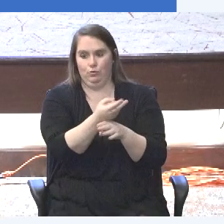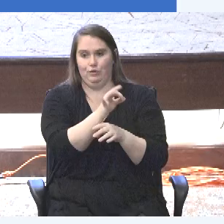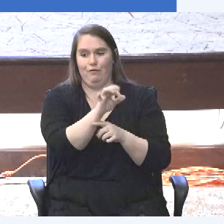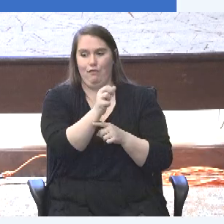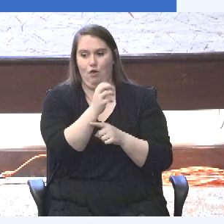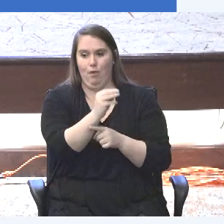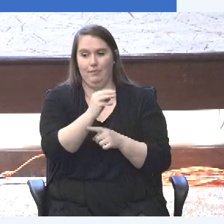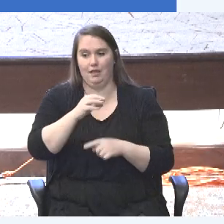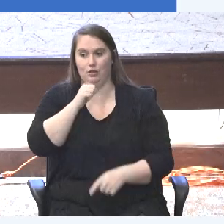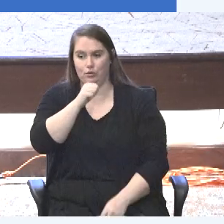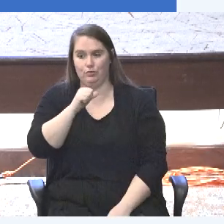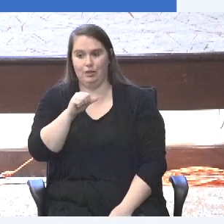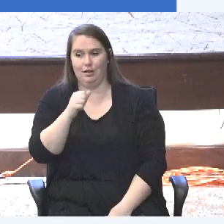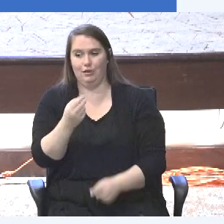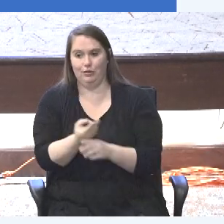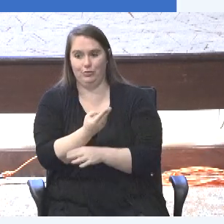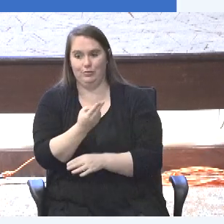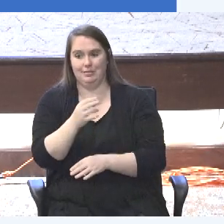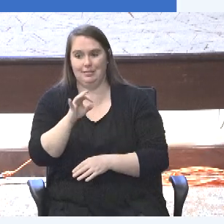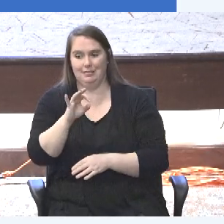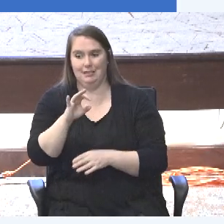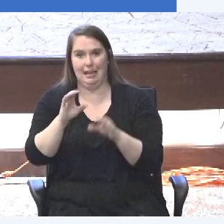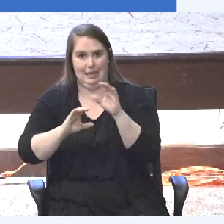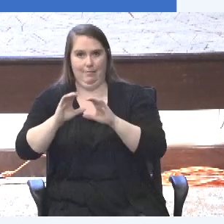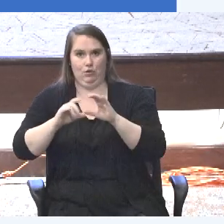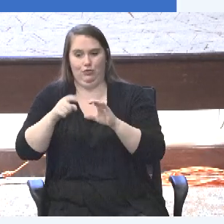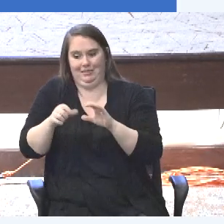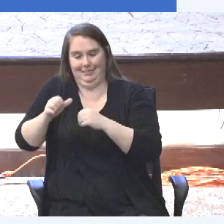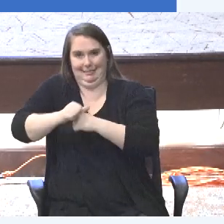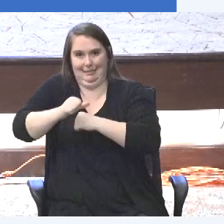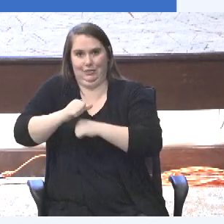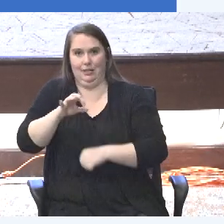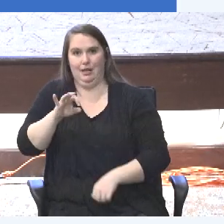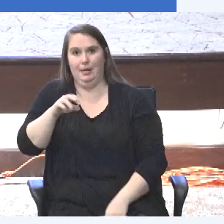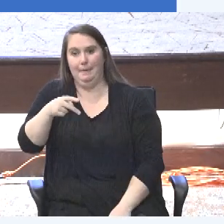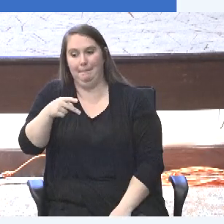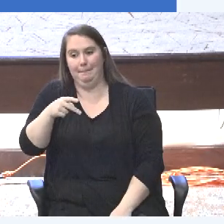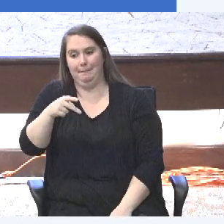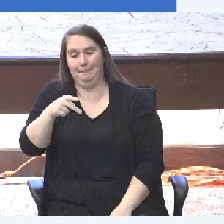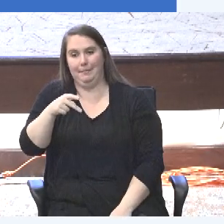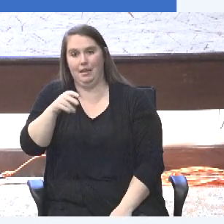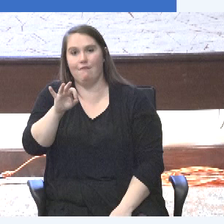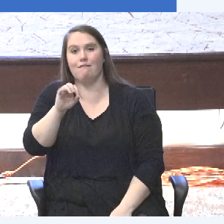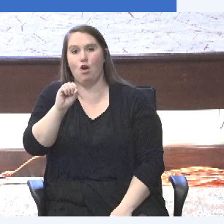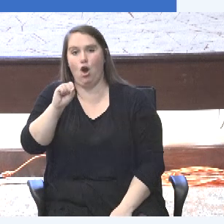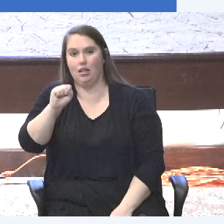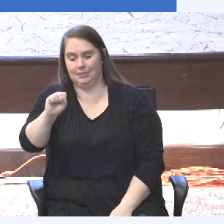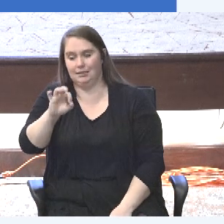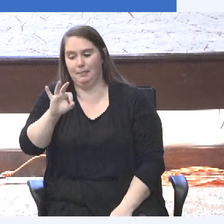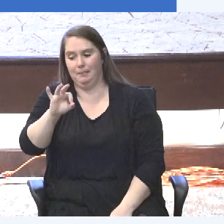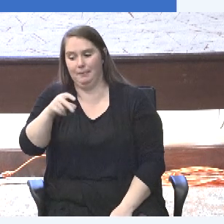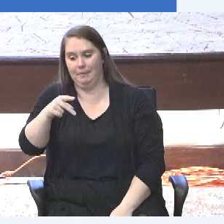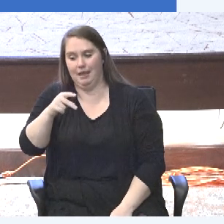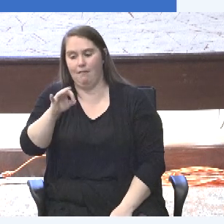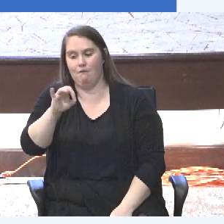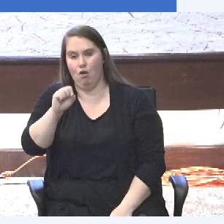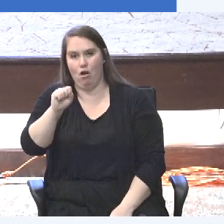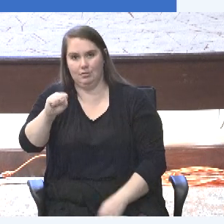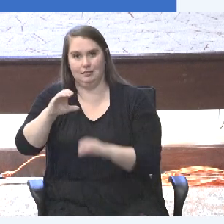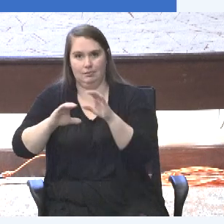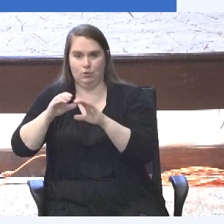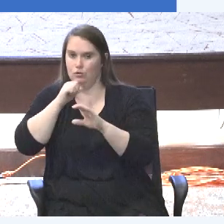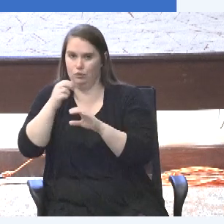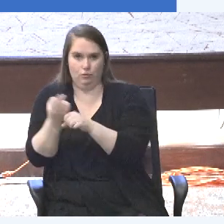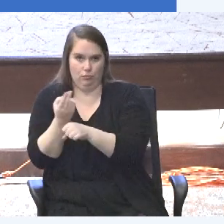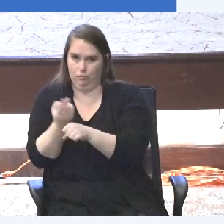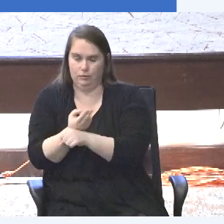you see foam out there by our crews, no, it is not, does not contain PFAS. It is safe to use for our environment and for our people. Also,